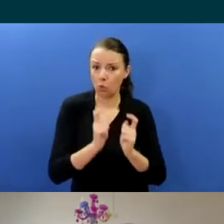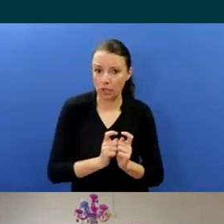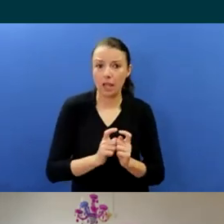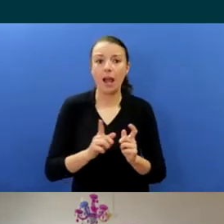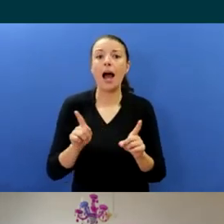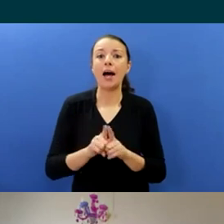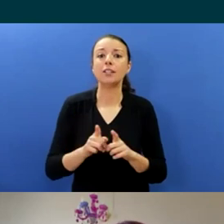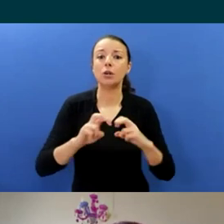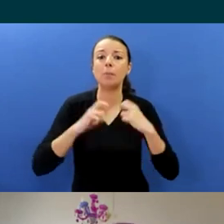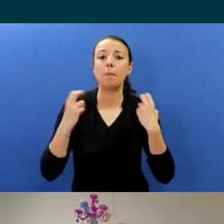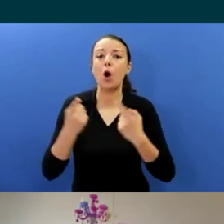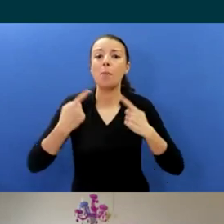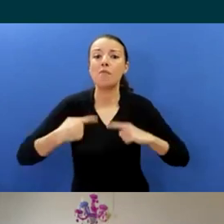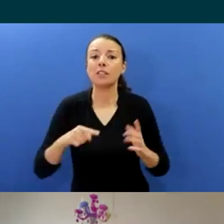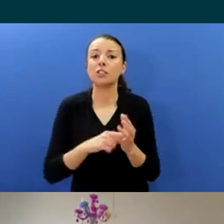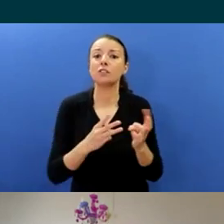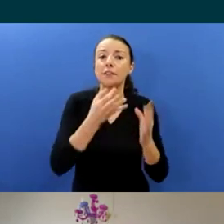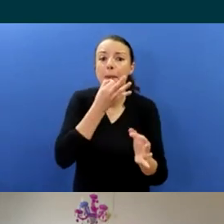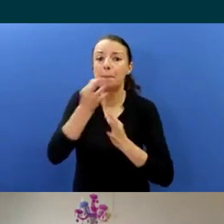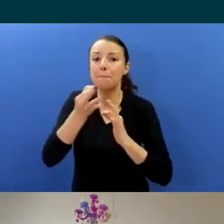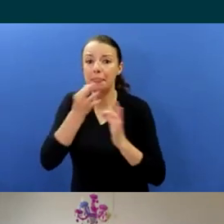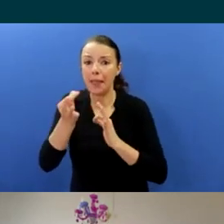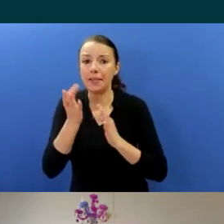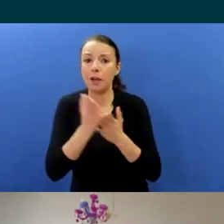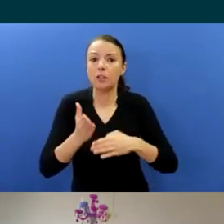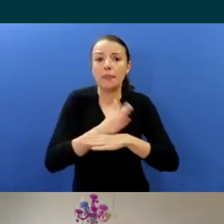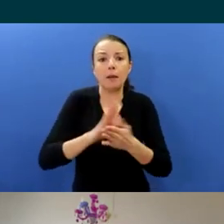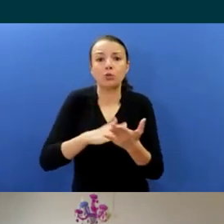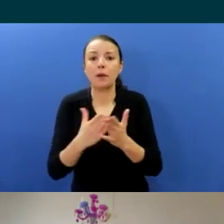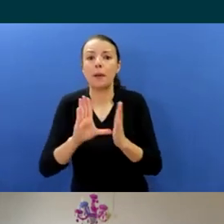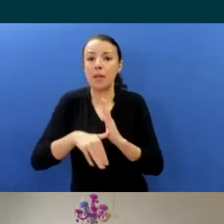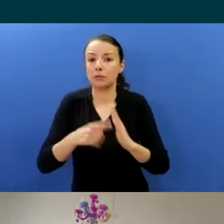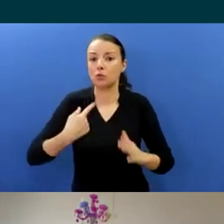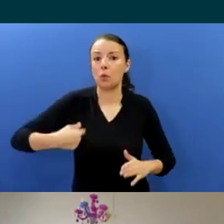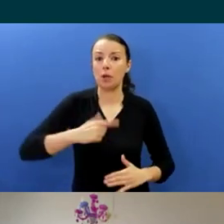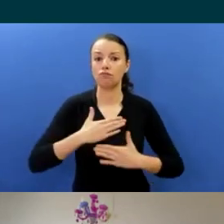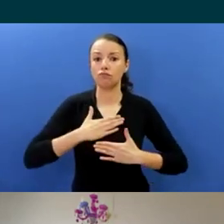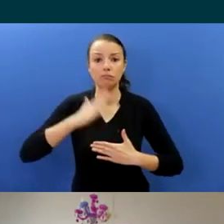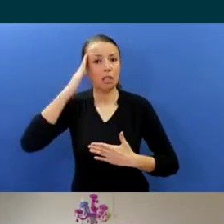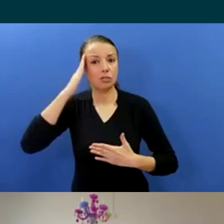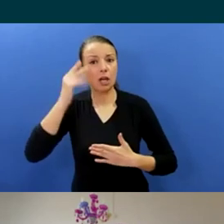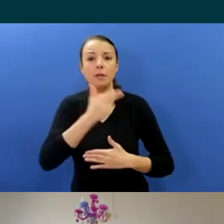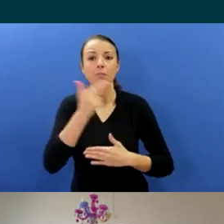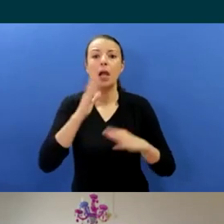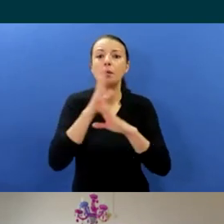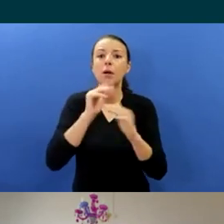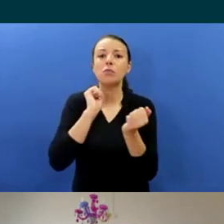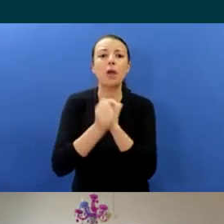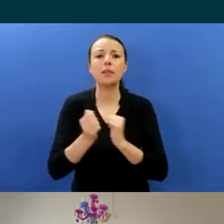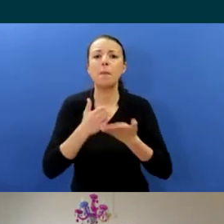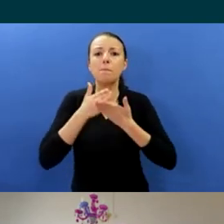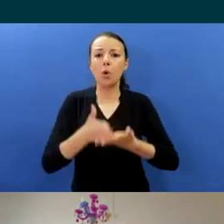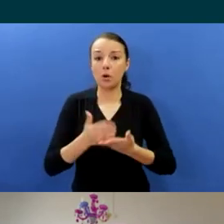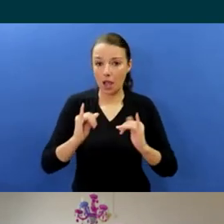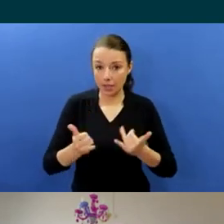city to face the climate change, for instance, in terms of mobility, in terms of air quality, in